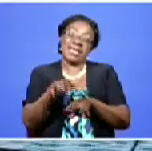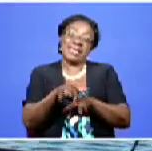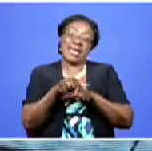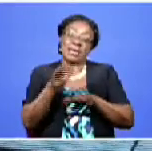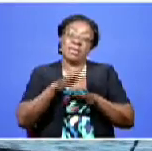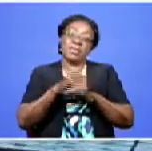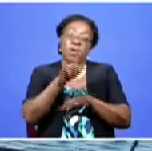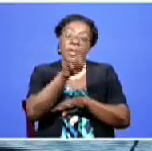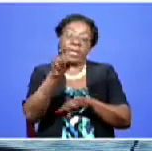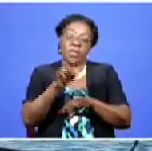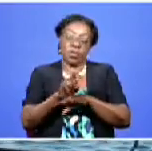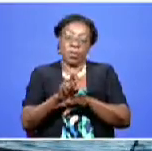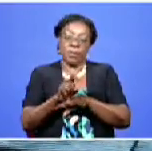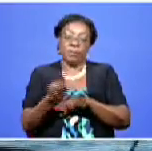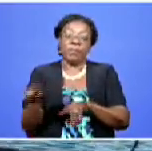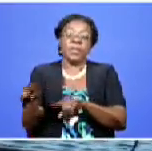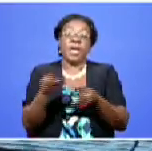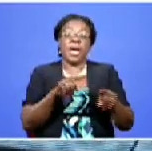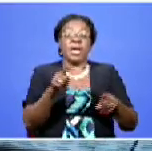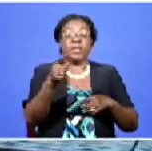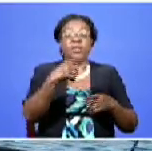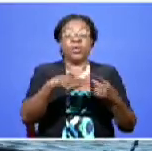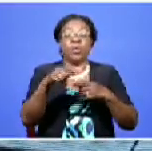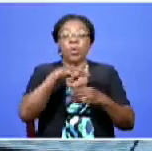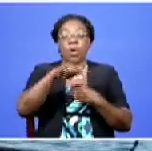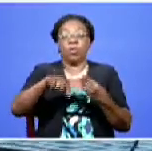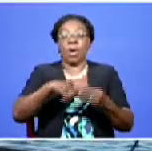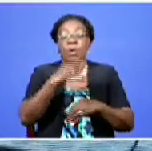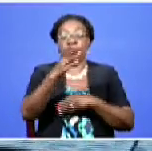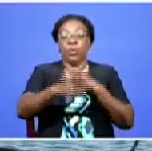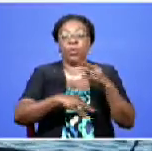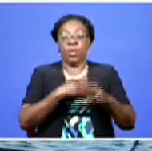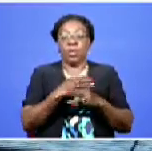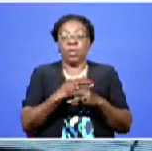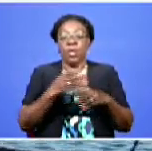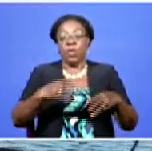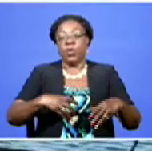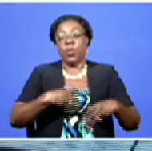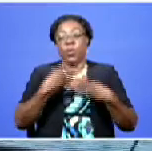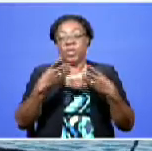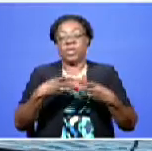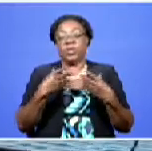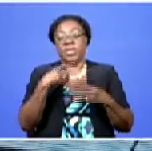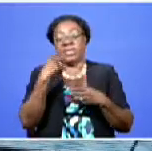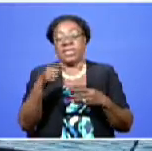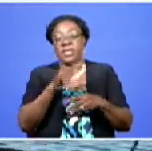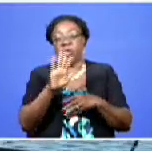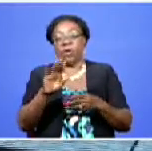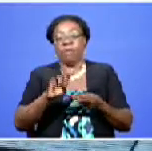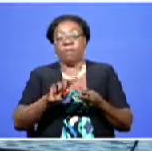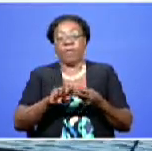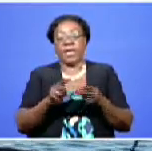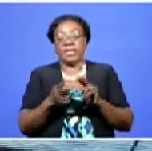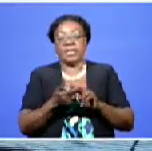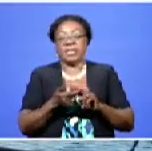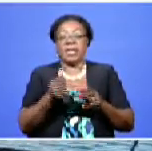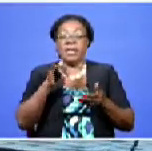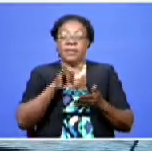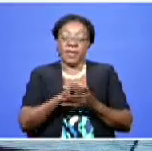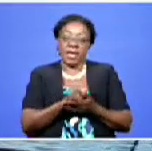go around the world, we wish you to say to your colleagues and your friends